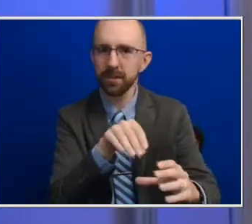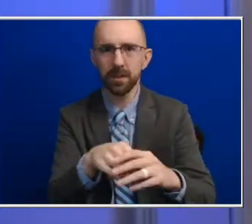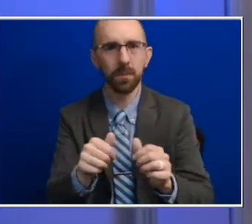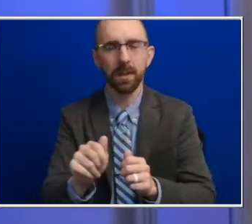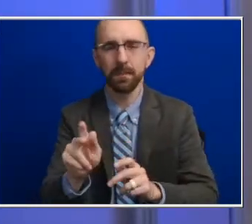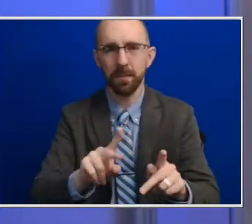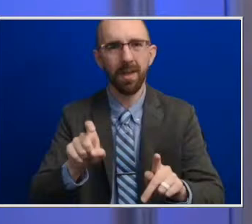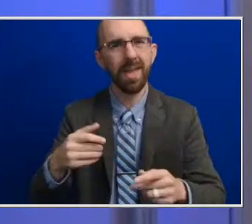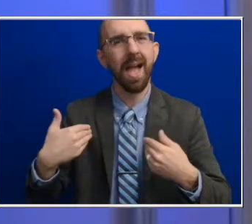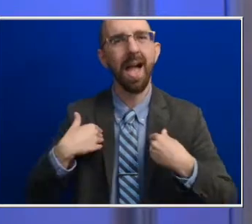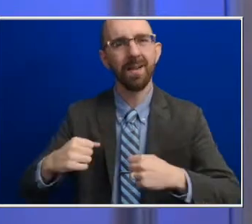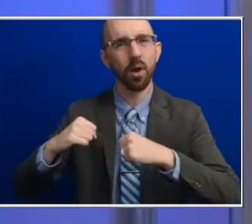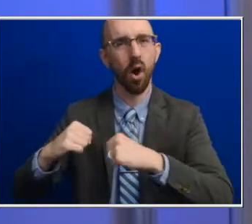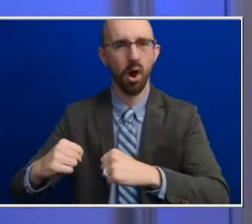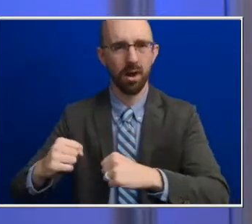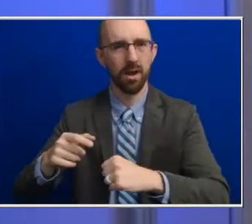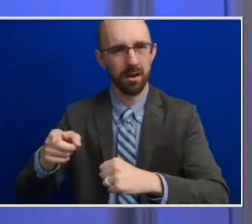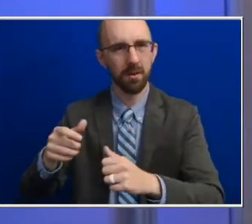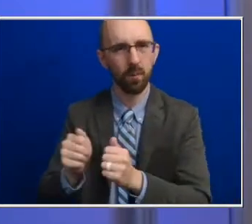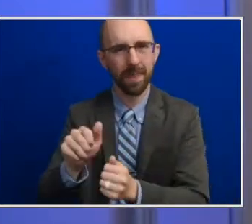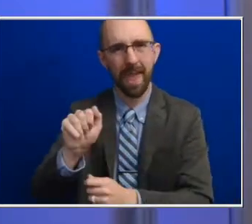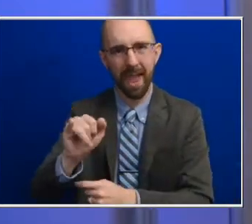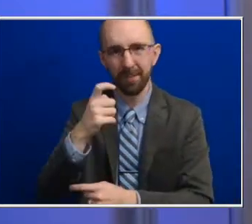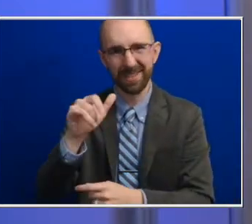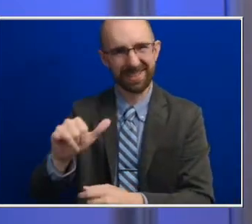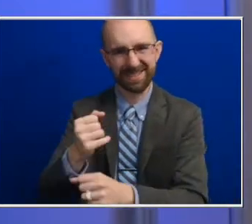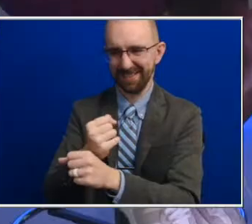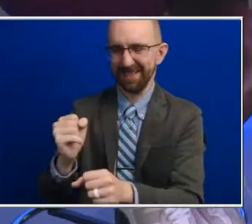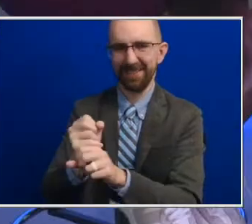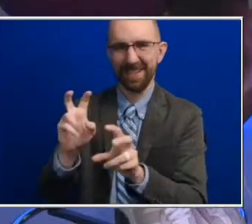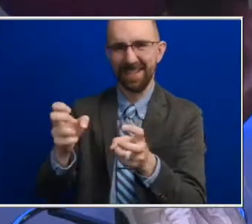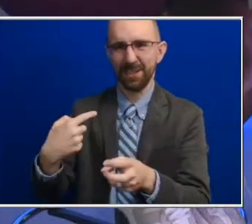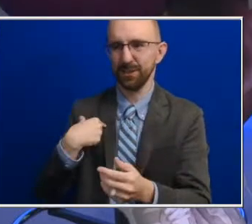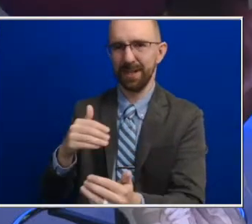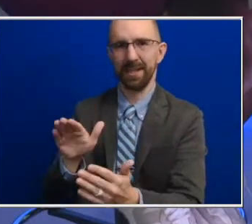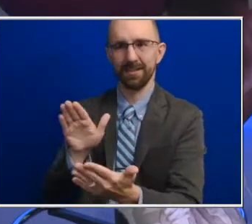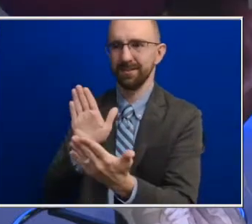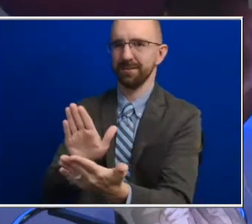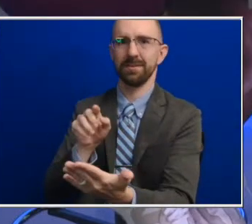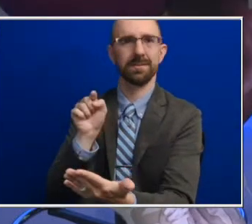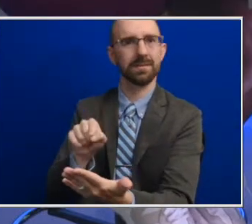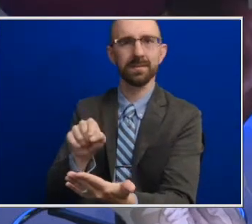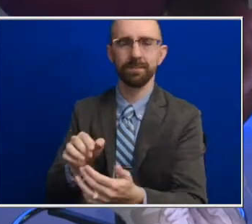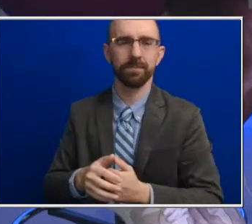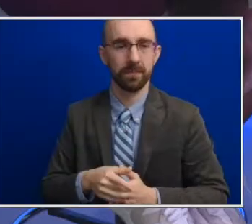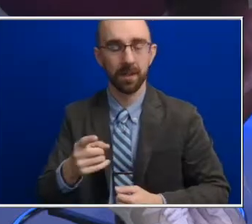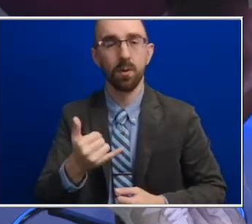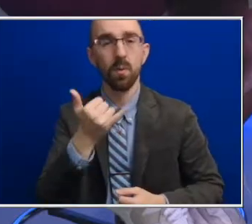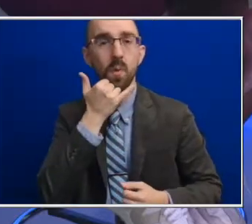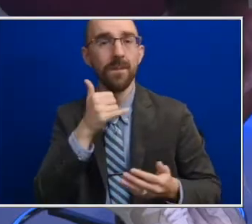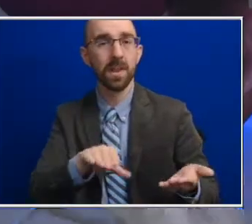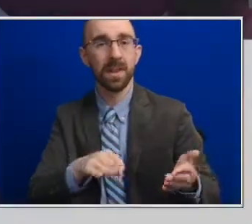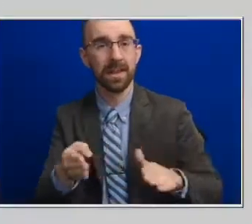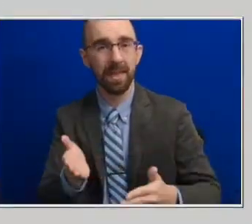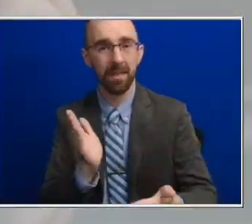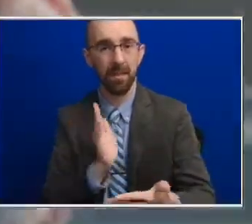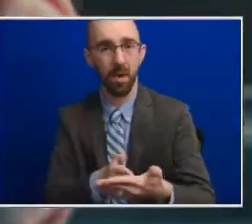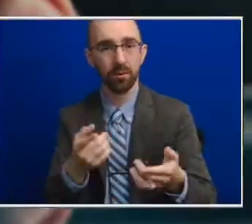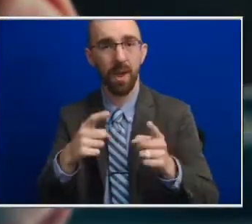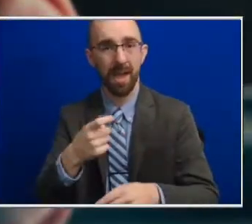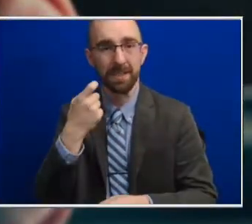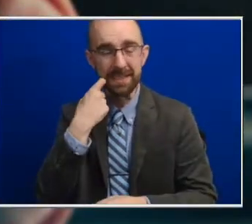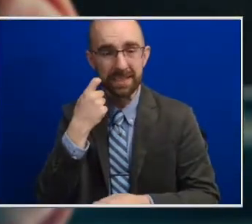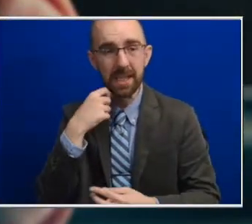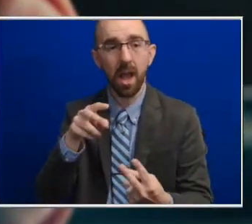it's truly a safety issue that I approach it with patients. In fact, there's a wrongful death lawsuit right now. A couple claims